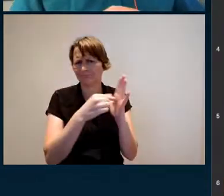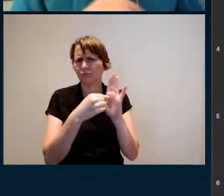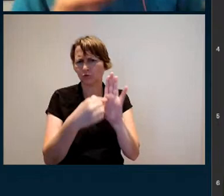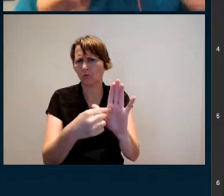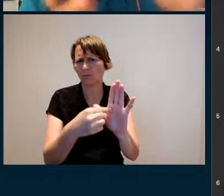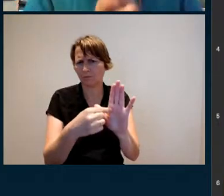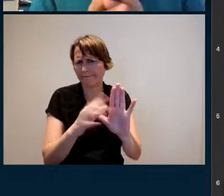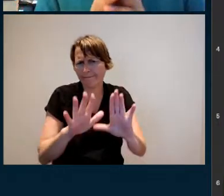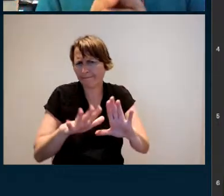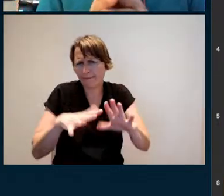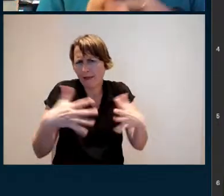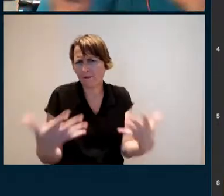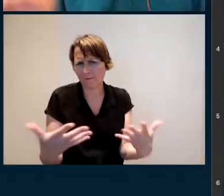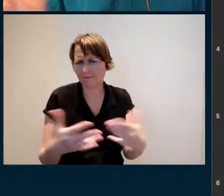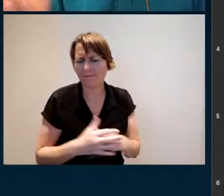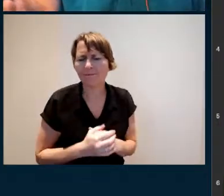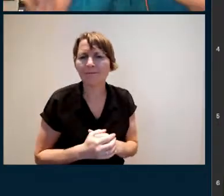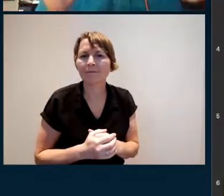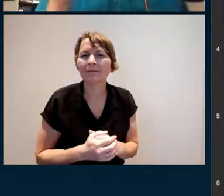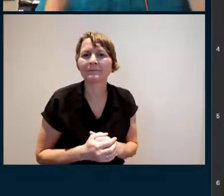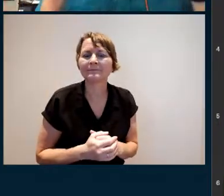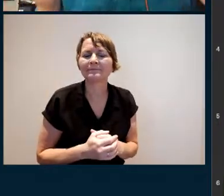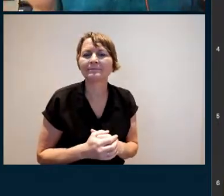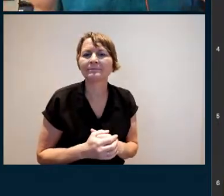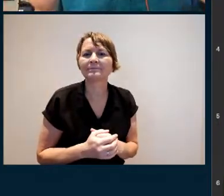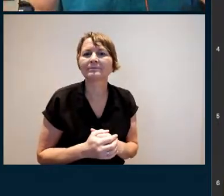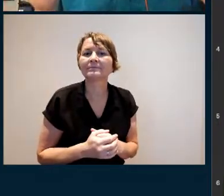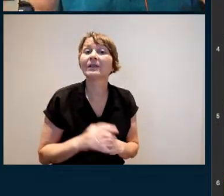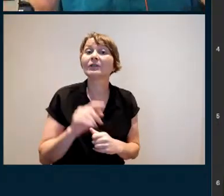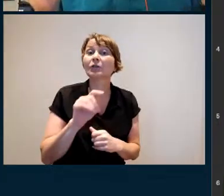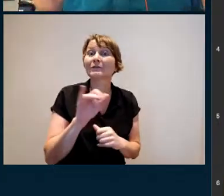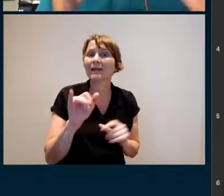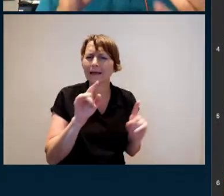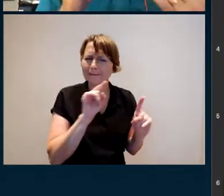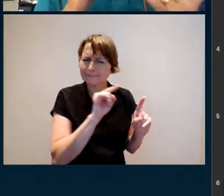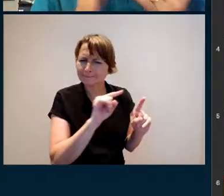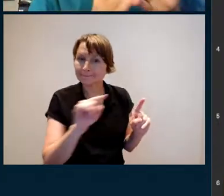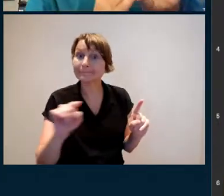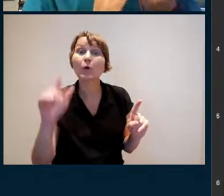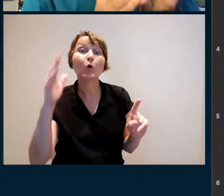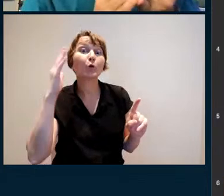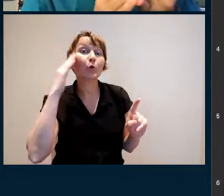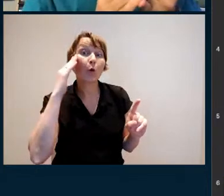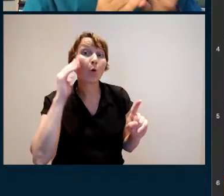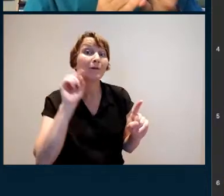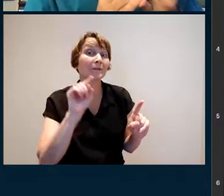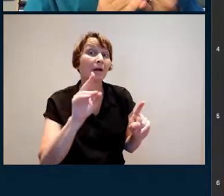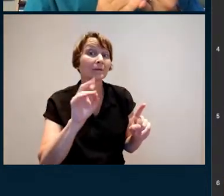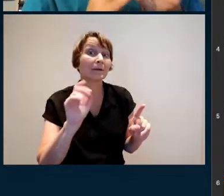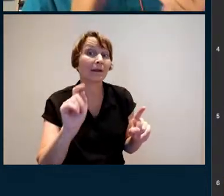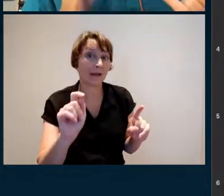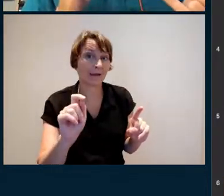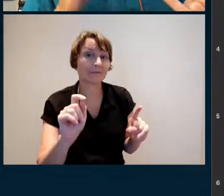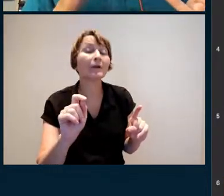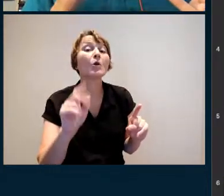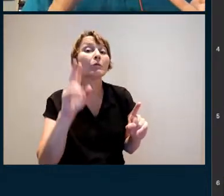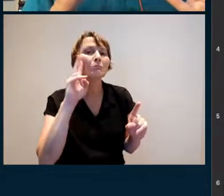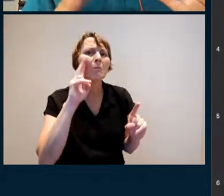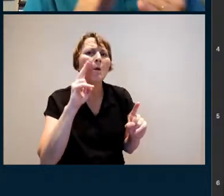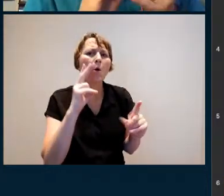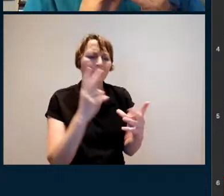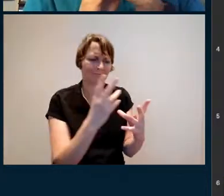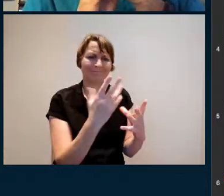So now tye is going and inspecting. Tye knows about .NET. It knows how to read a solution file. It